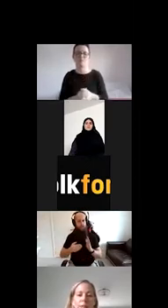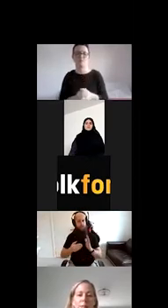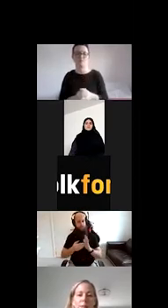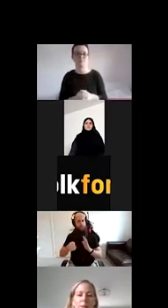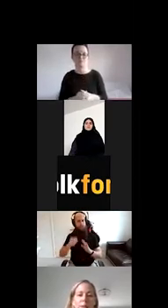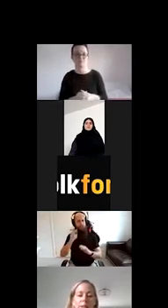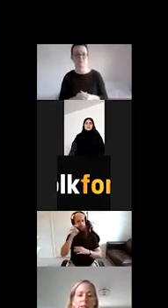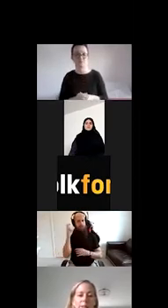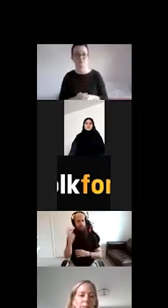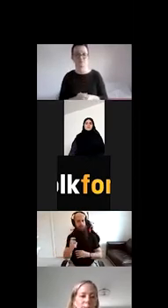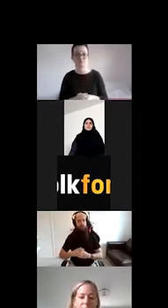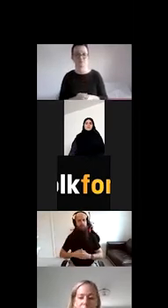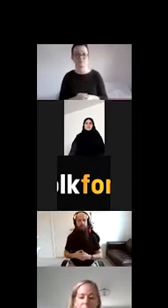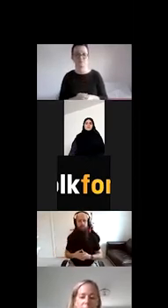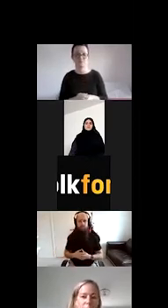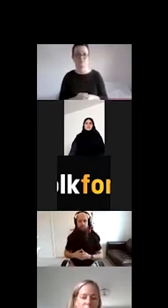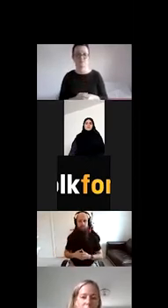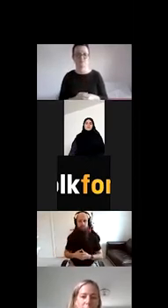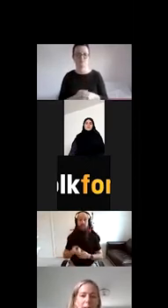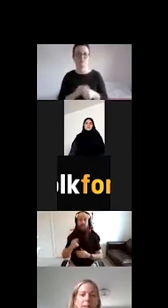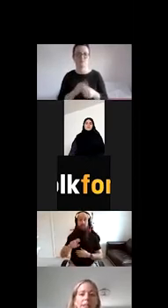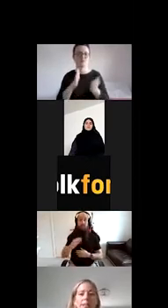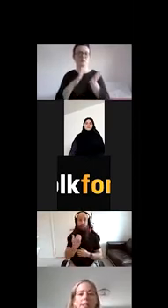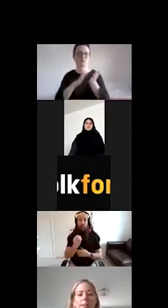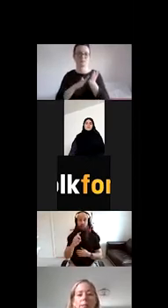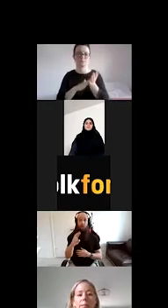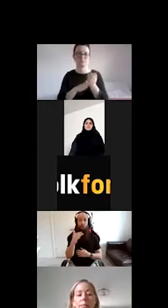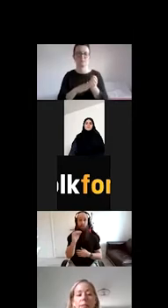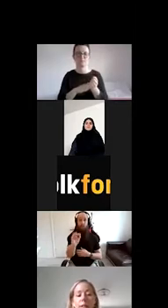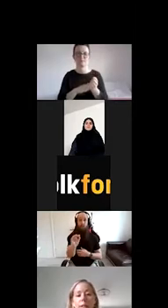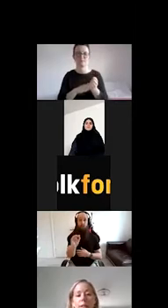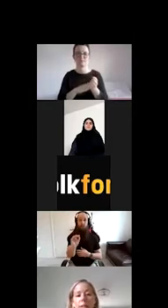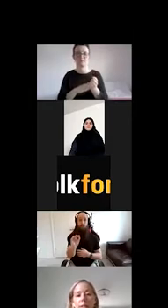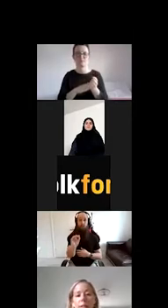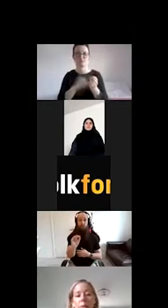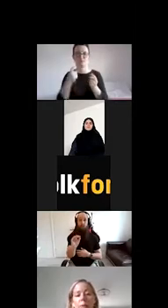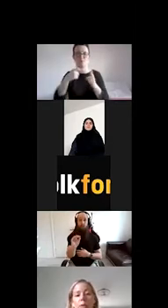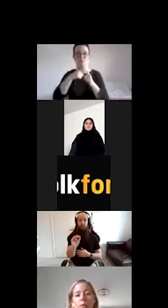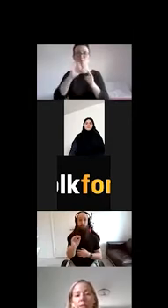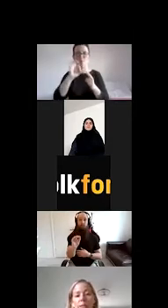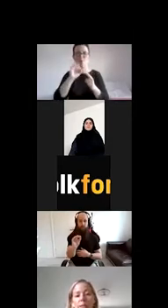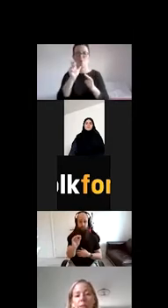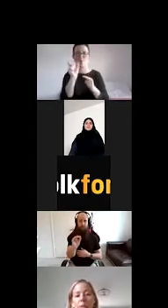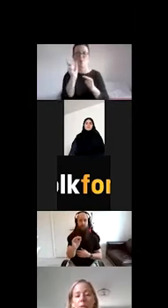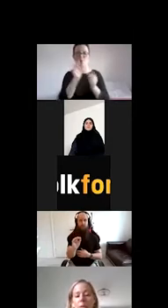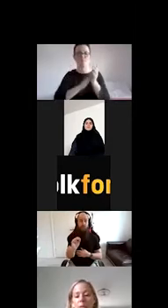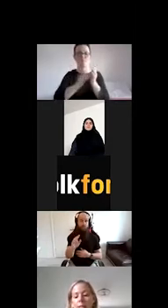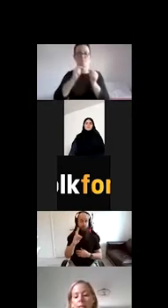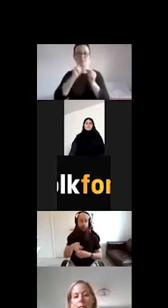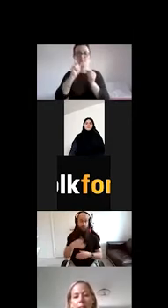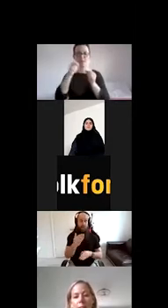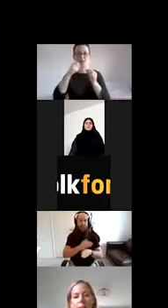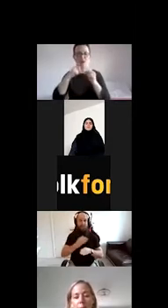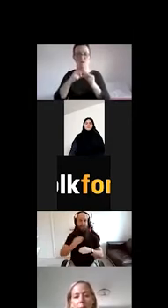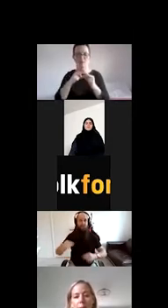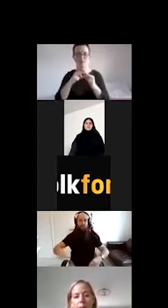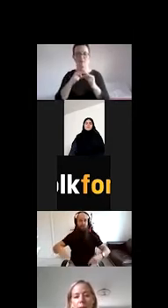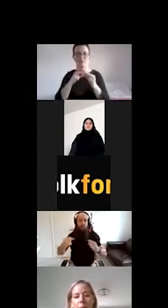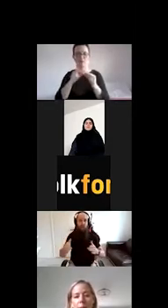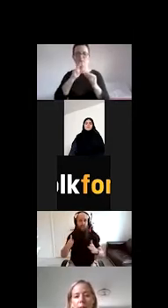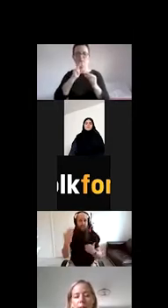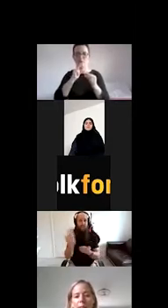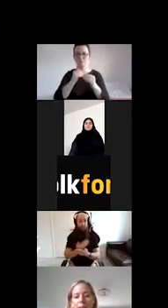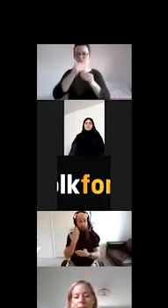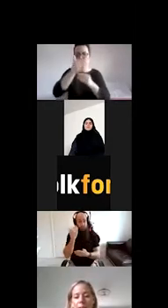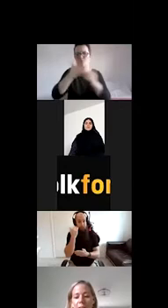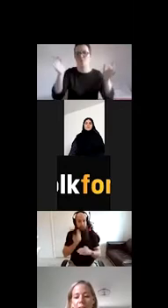For example, Colombia is a post-conflict country who recently signed a peace